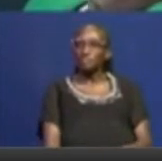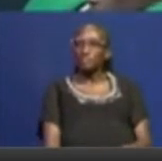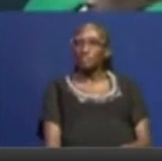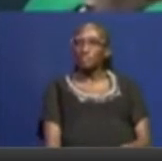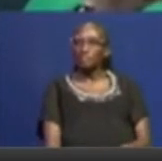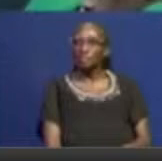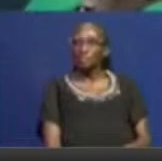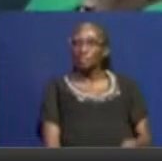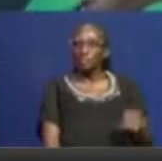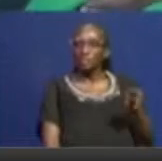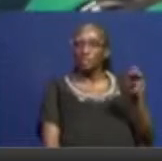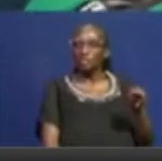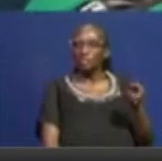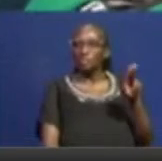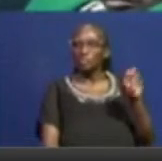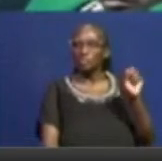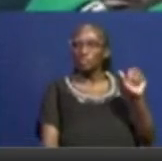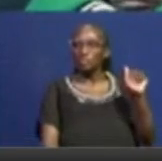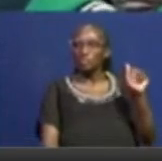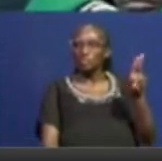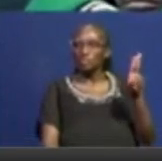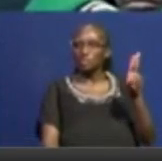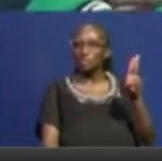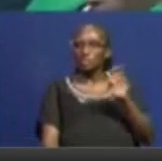Mwala Musau Vincent Musioka.